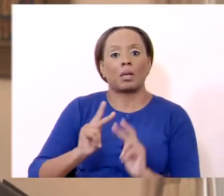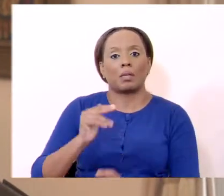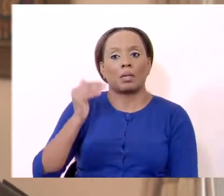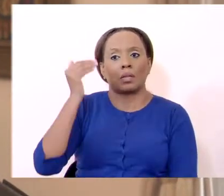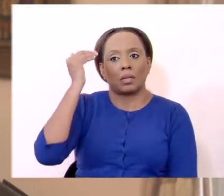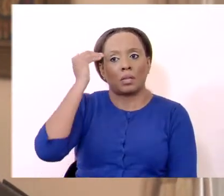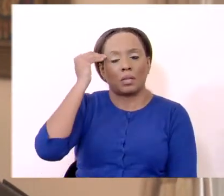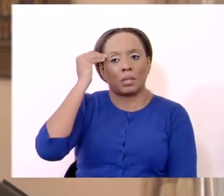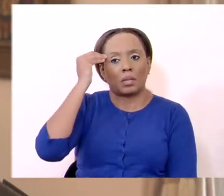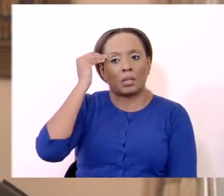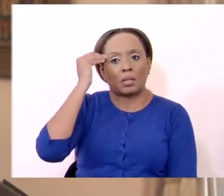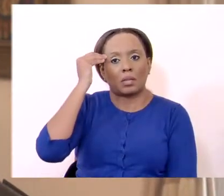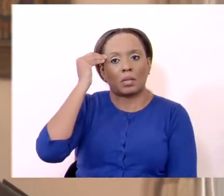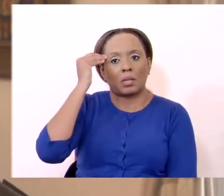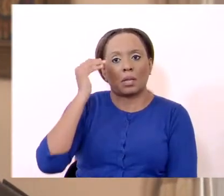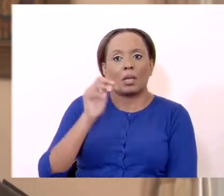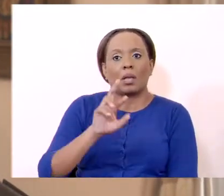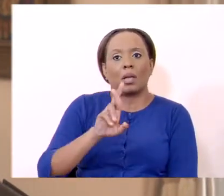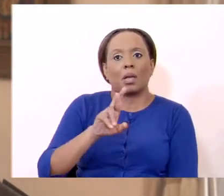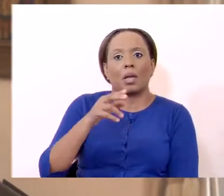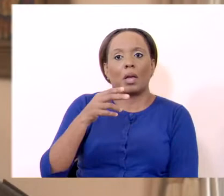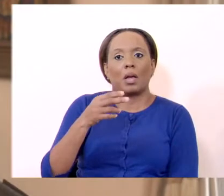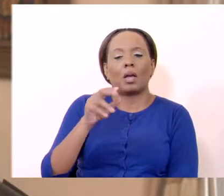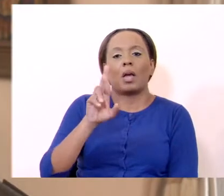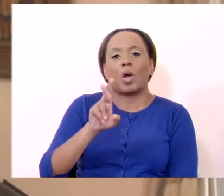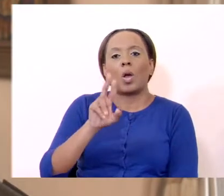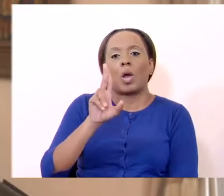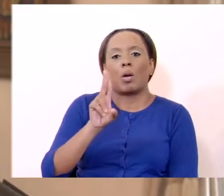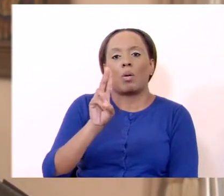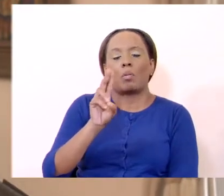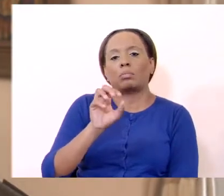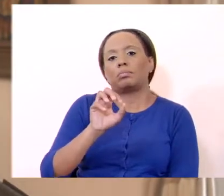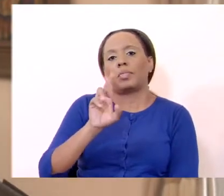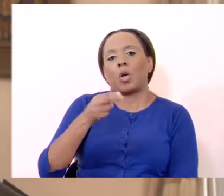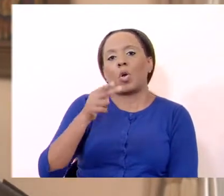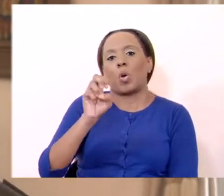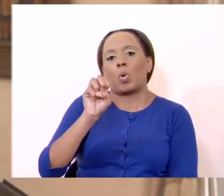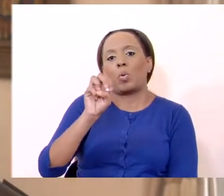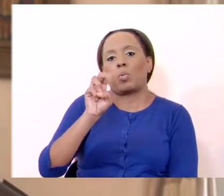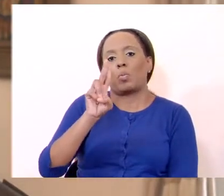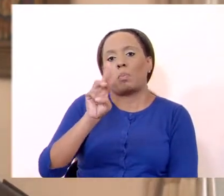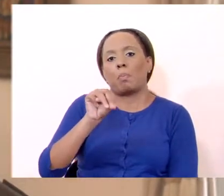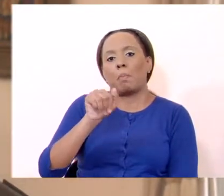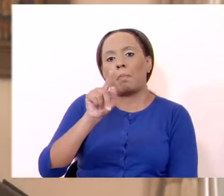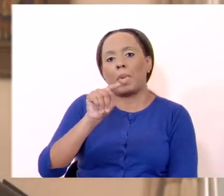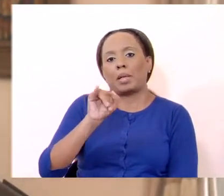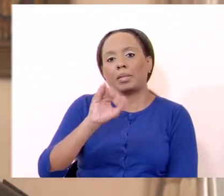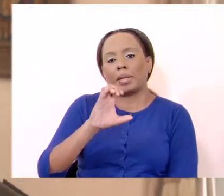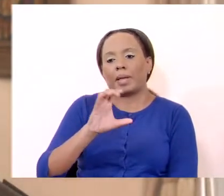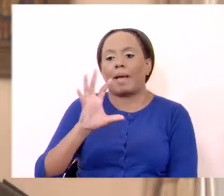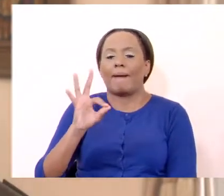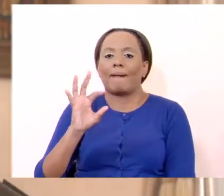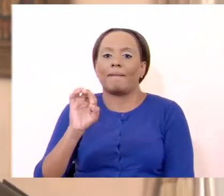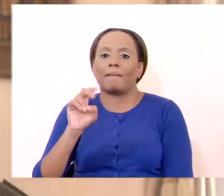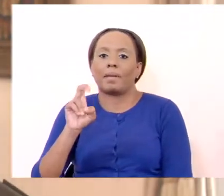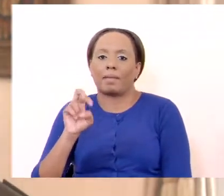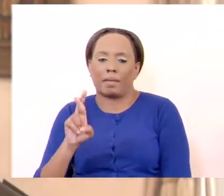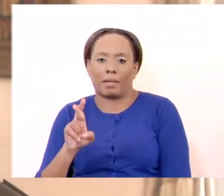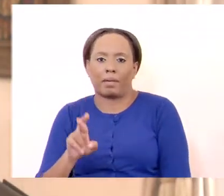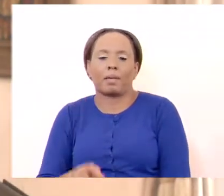fever, which is a disease of the past. Rheumatic fever is a sequelae of some people who get a strep throat